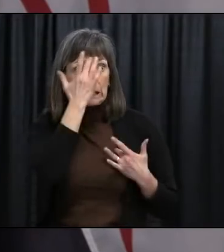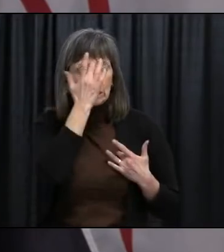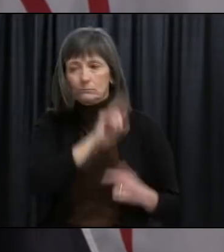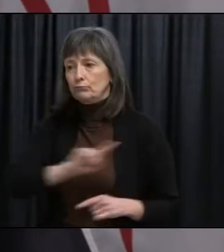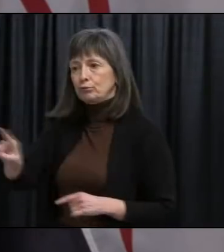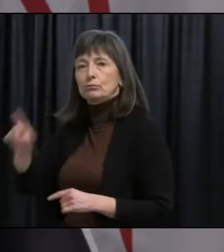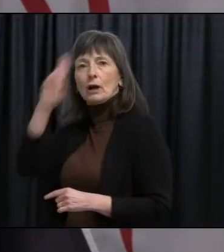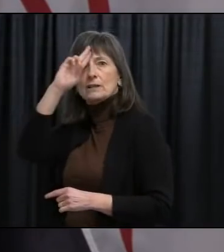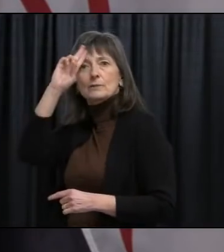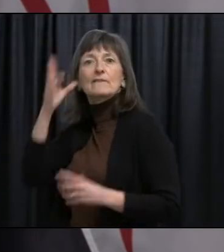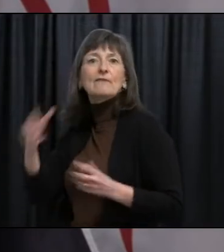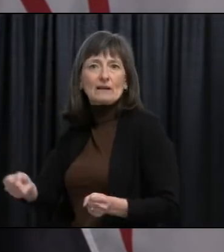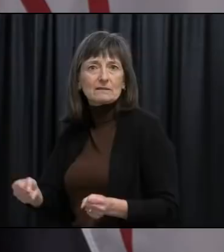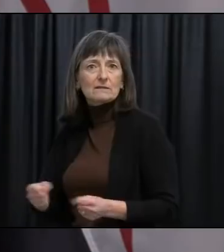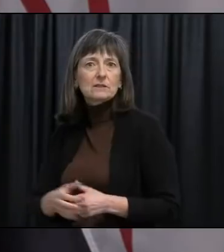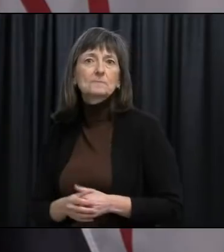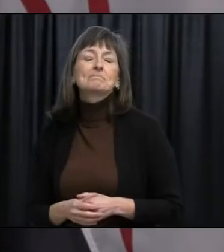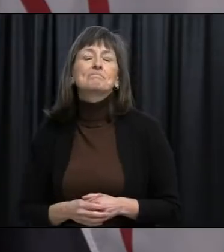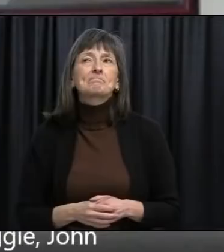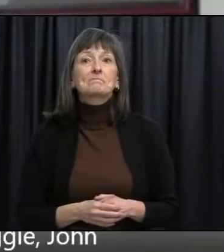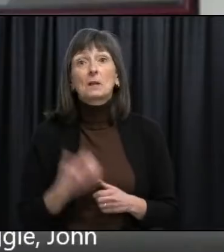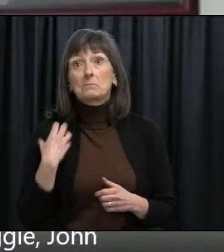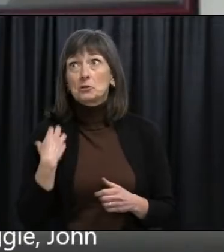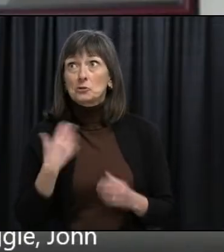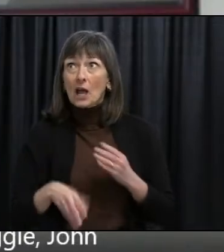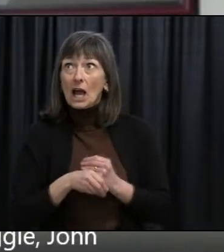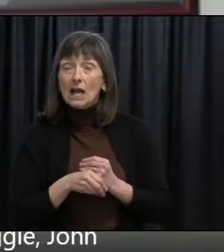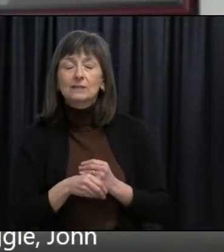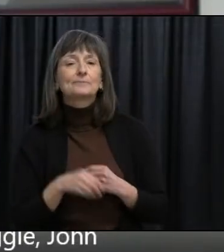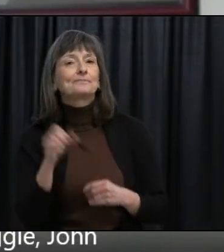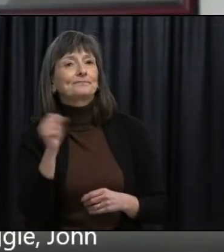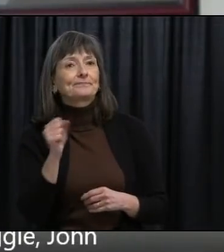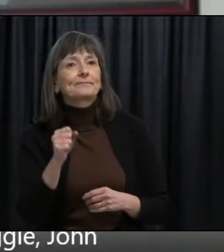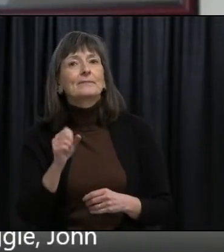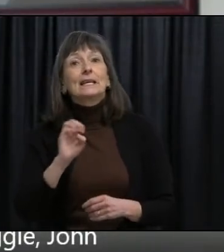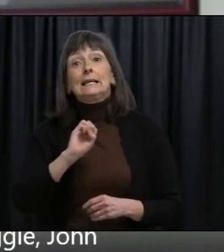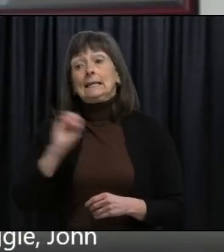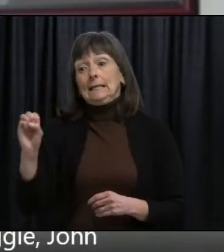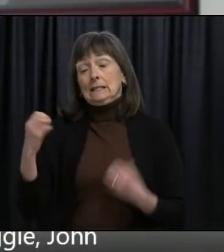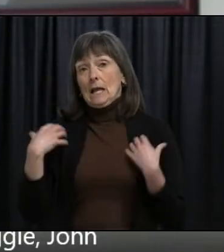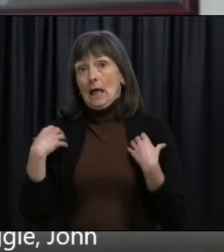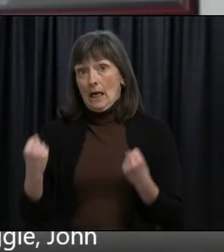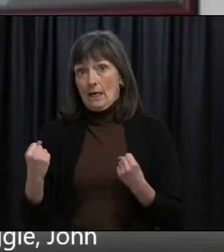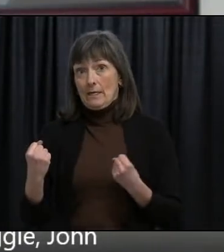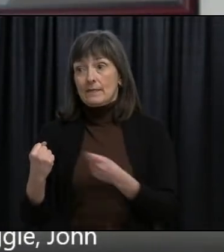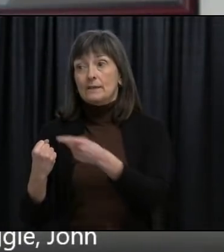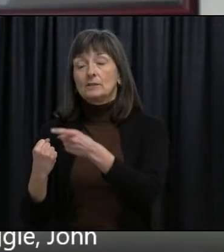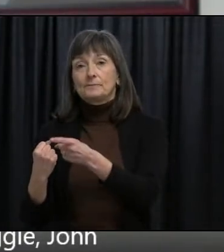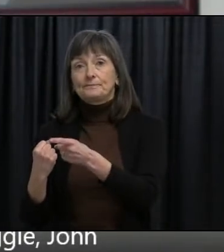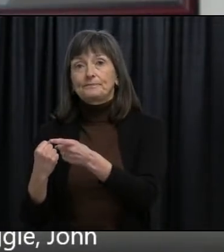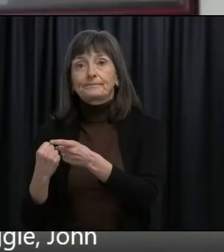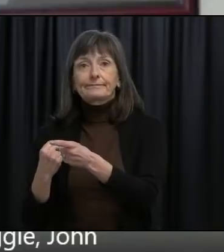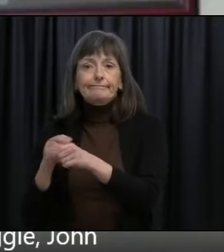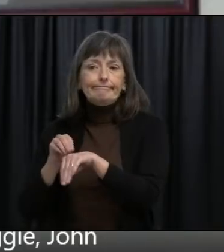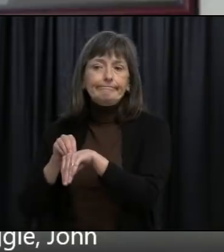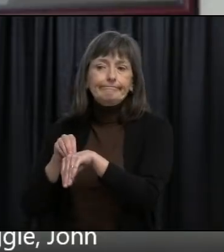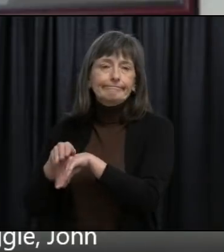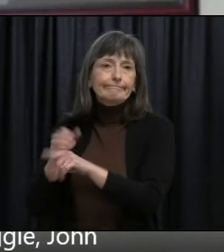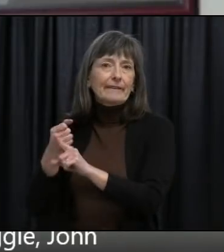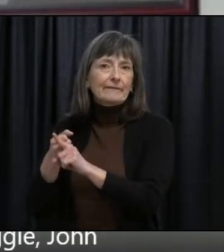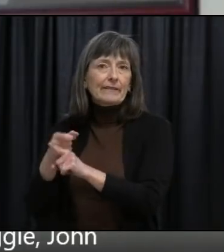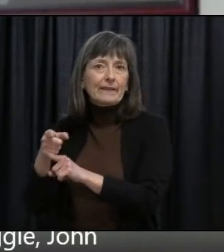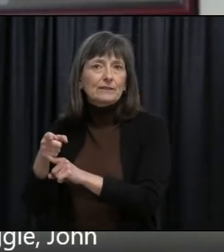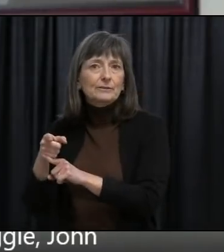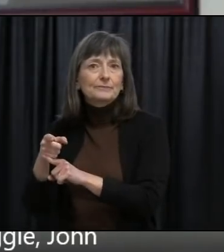Yes, thanks very much, Dr. Fitzgerald. Yes, Eastern Health are the ones that are really kind of affected by this, and they have a